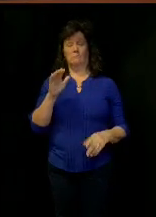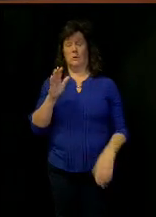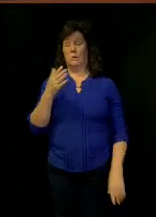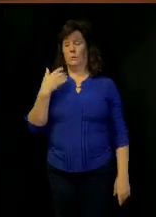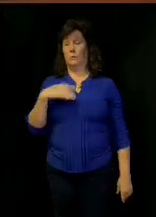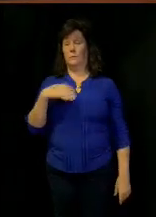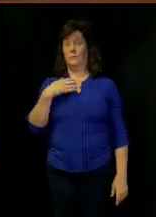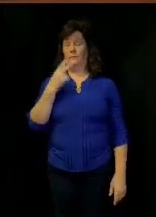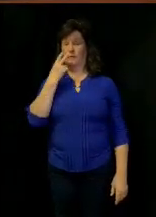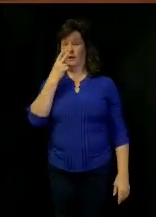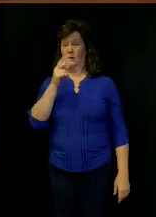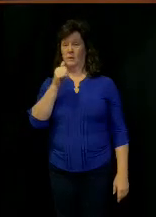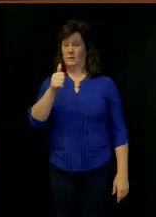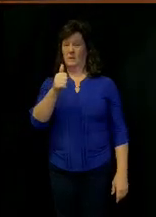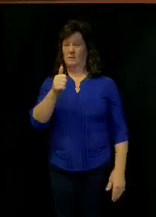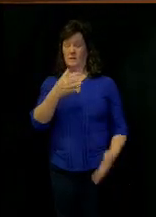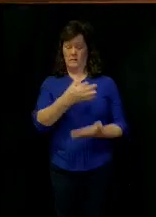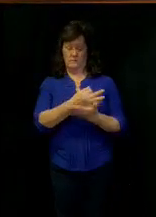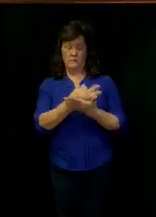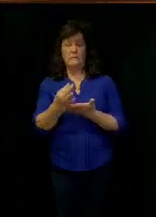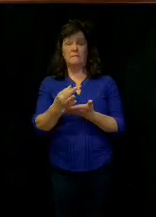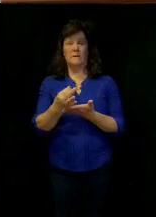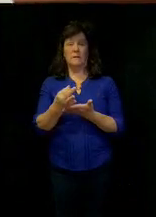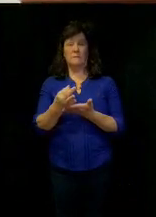If you see yourself as a failure,